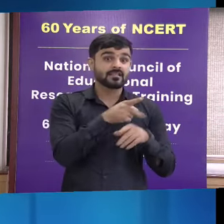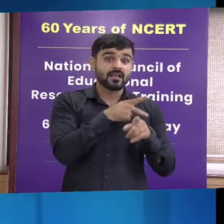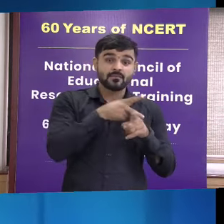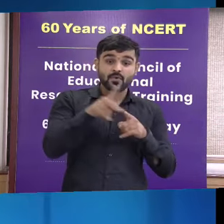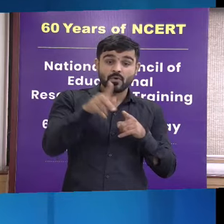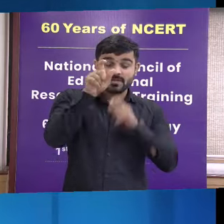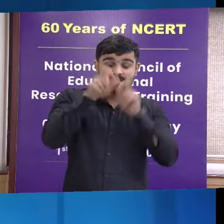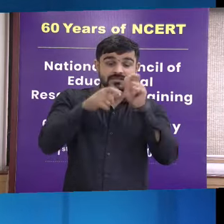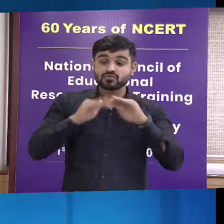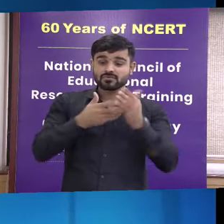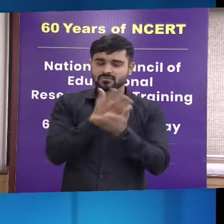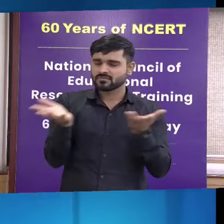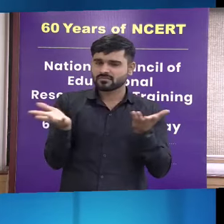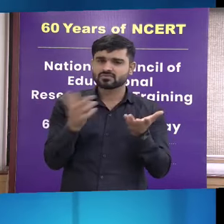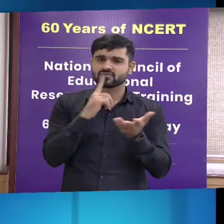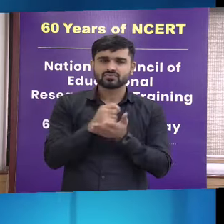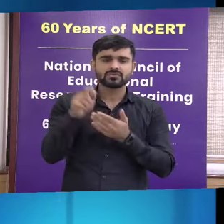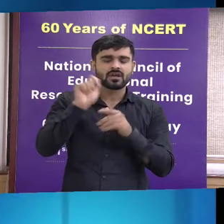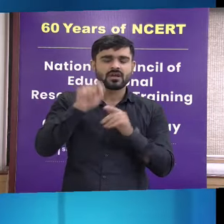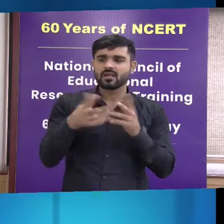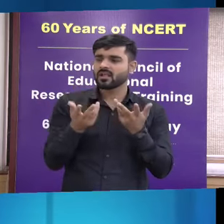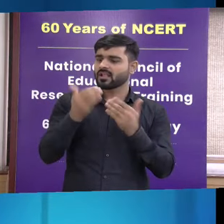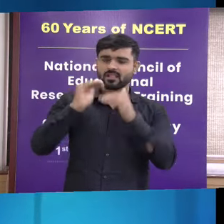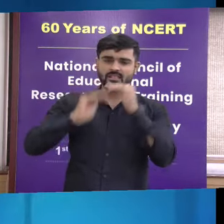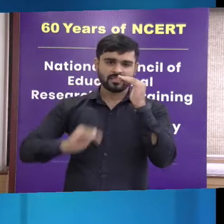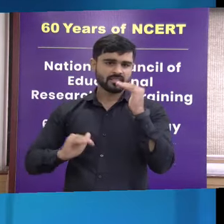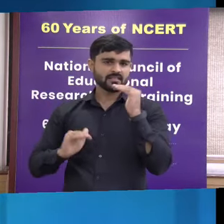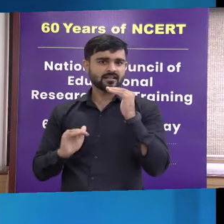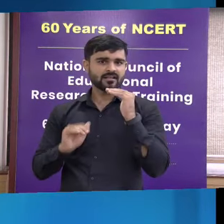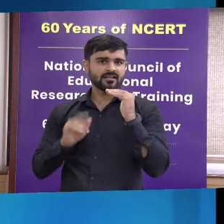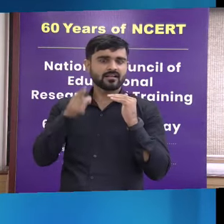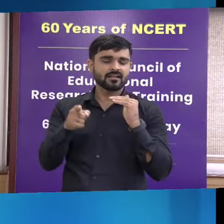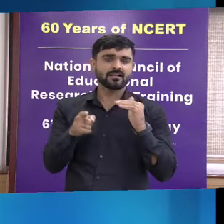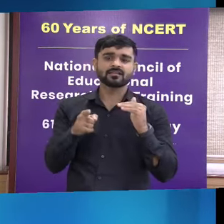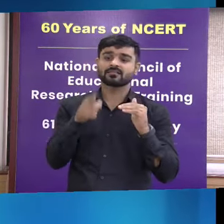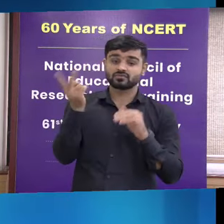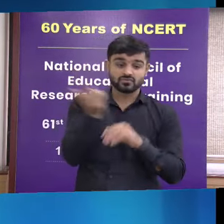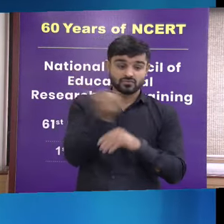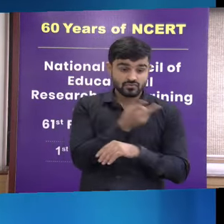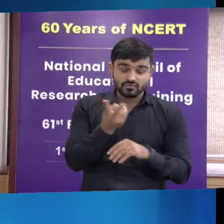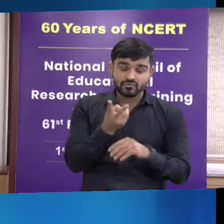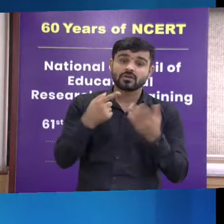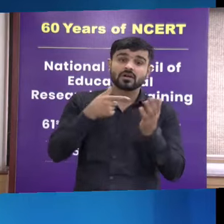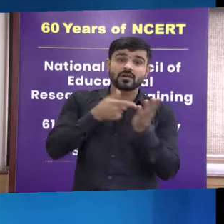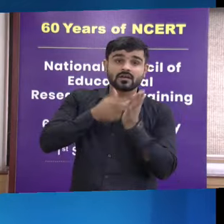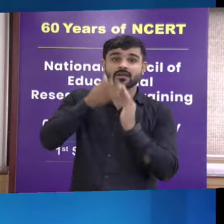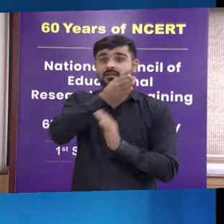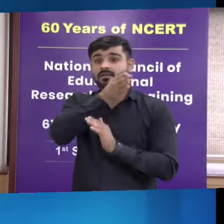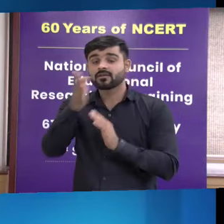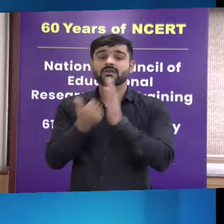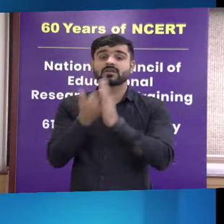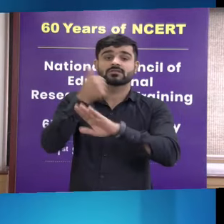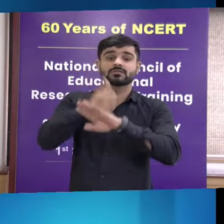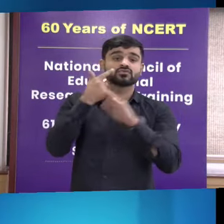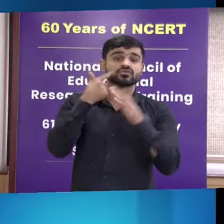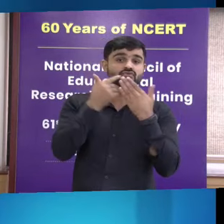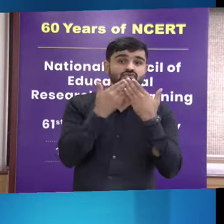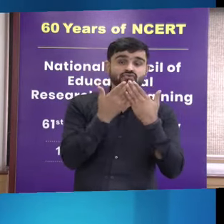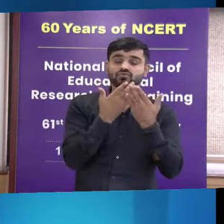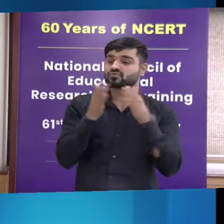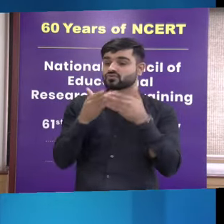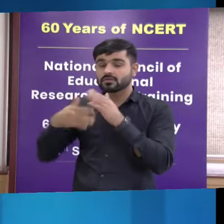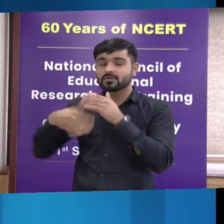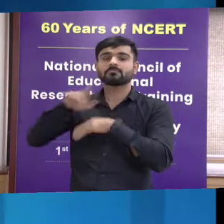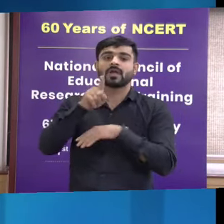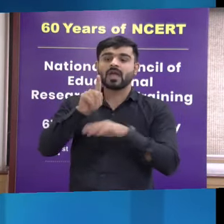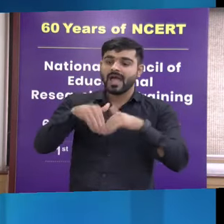student, where do we employ it? Then he or she will go to his village and will establish another institution called how to